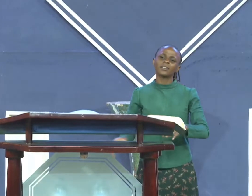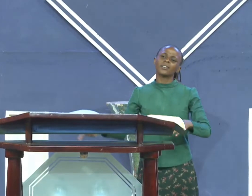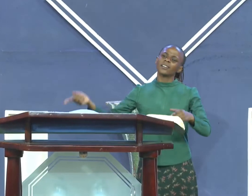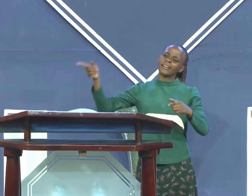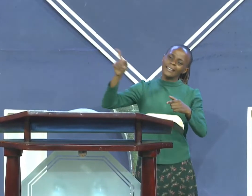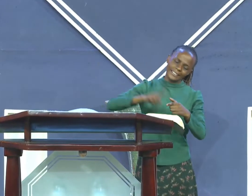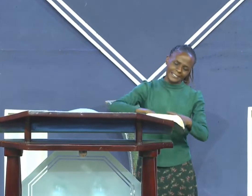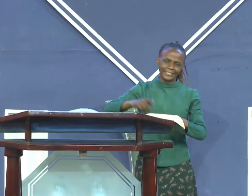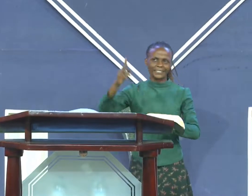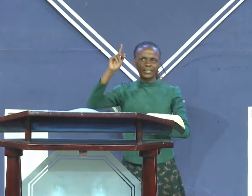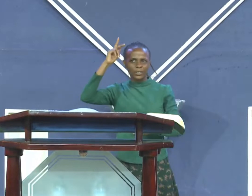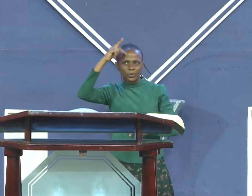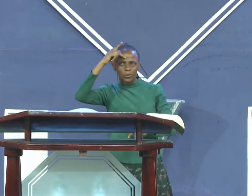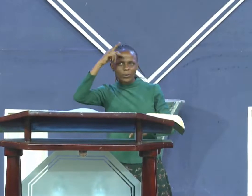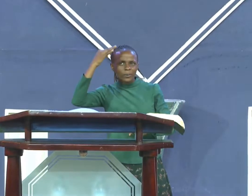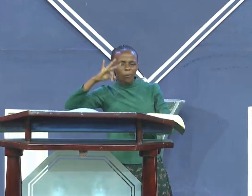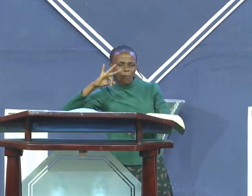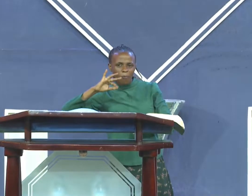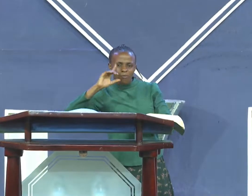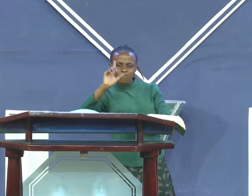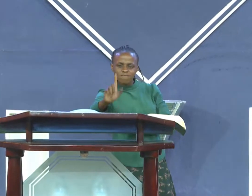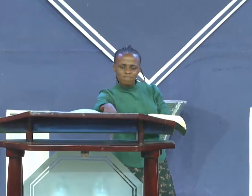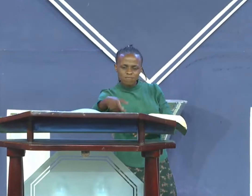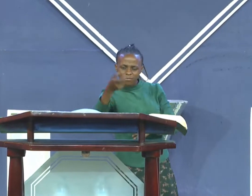And then Peter applied that science of the